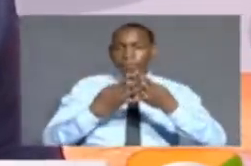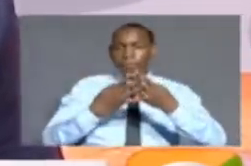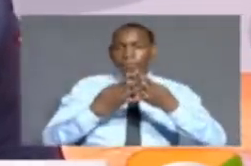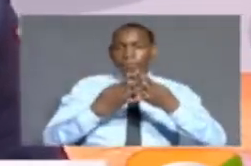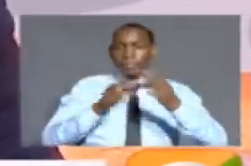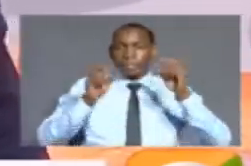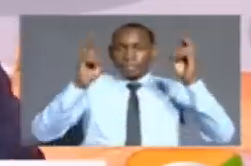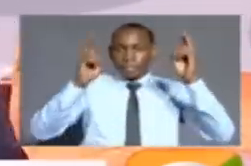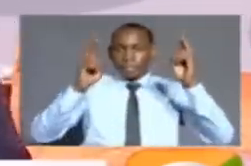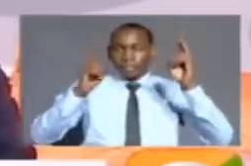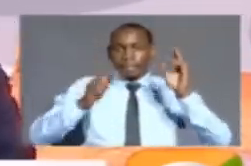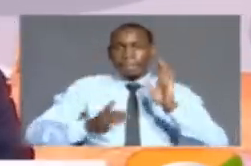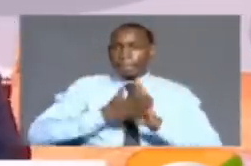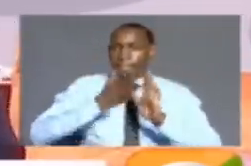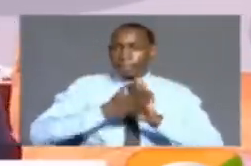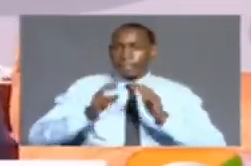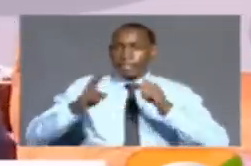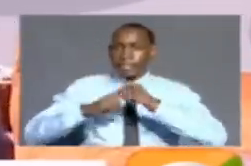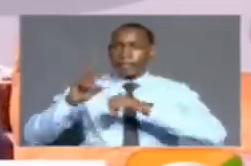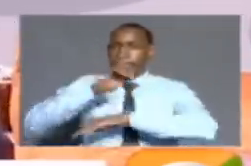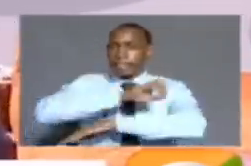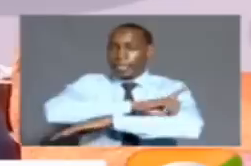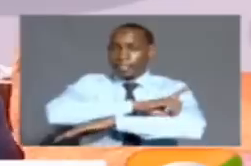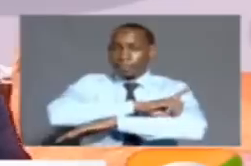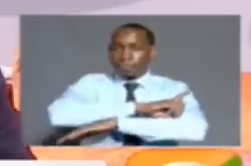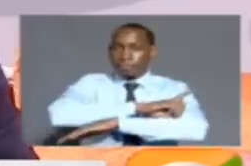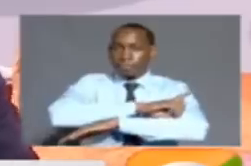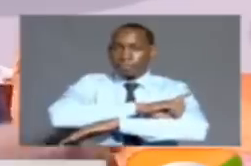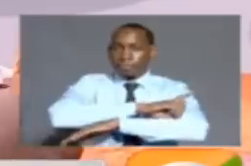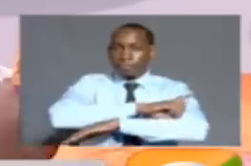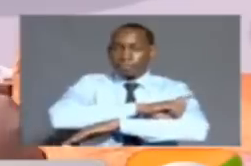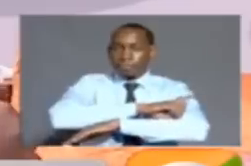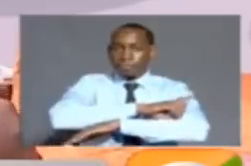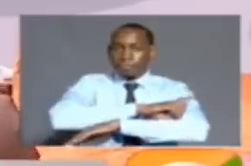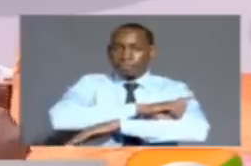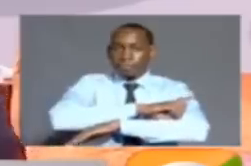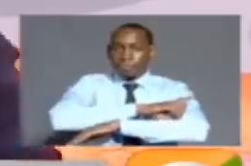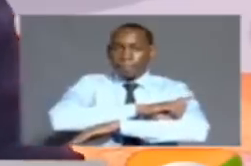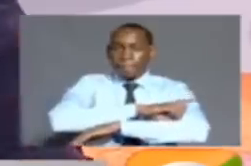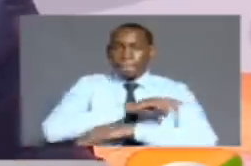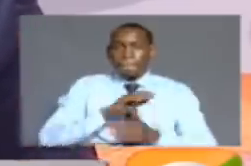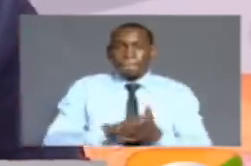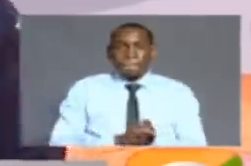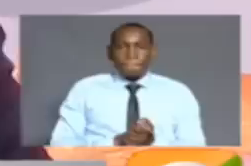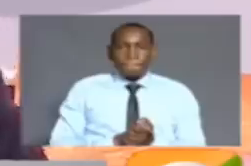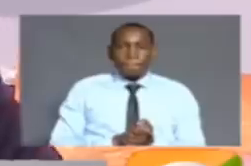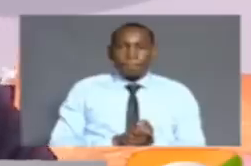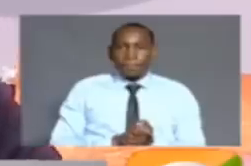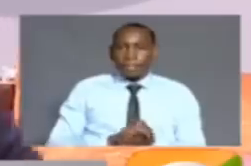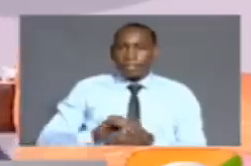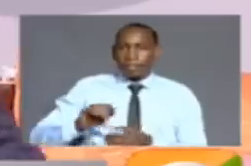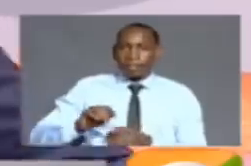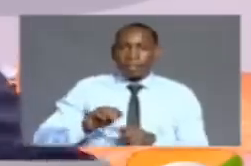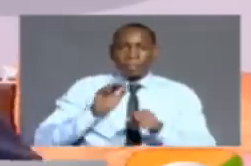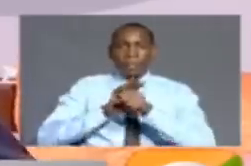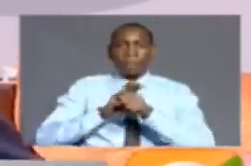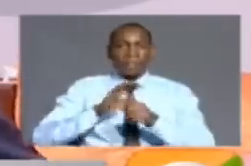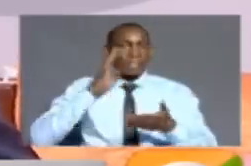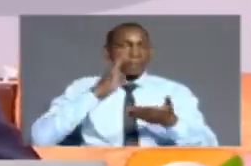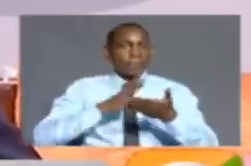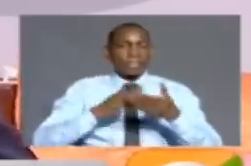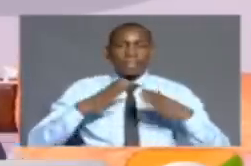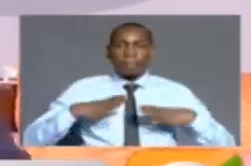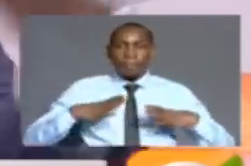a record 7 days. Okay? I don't give a hoot in hell about a million witnesses. Right. What are the million